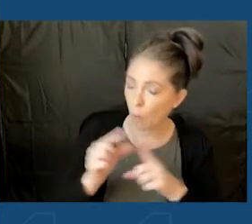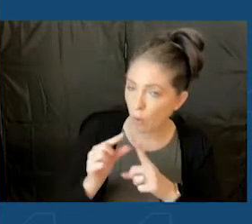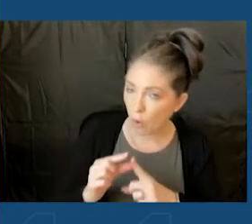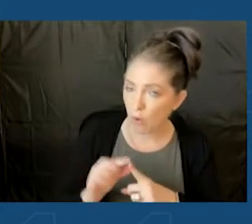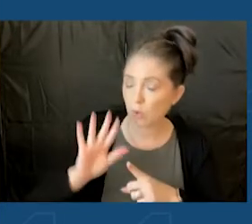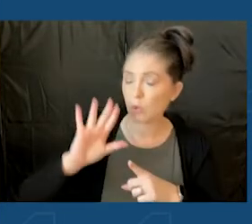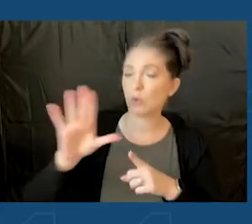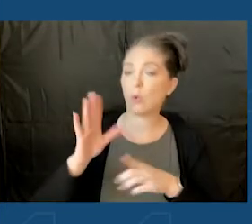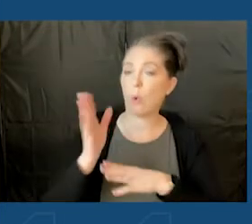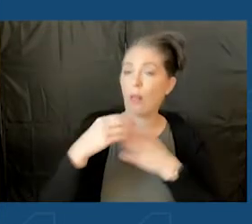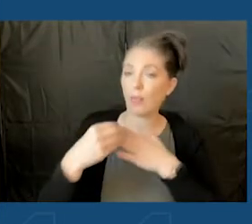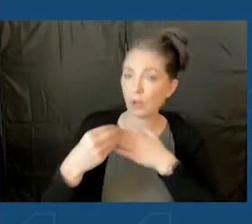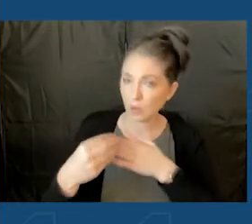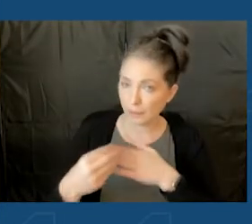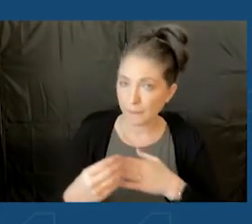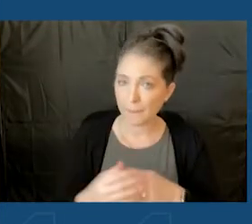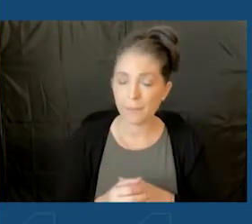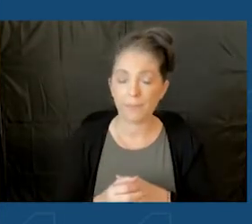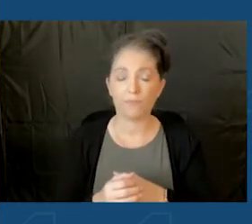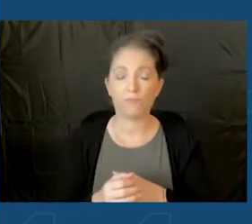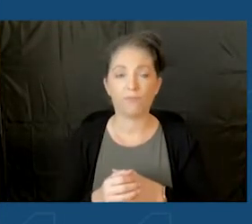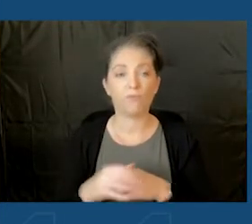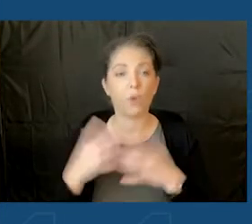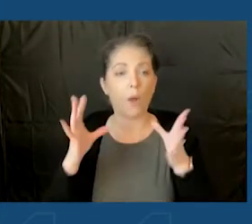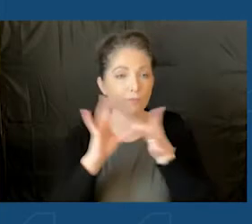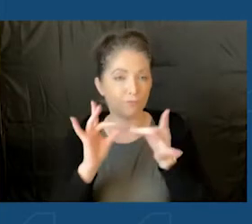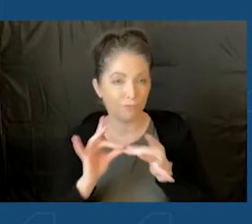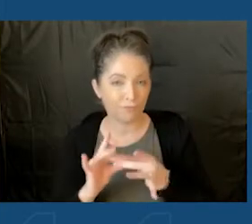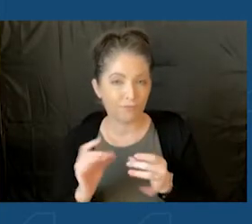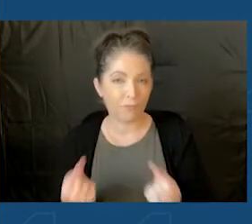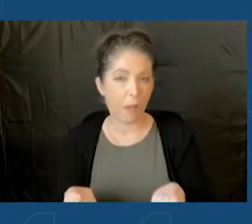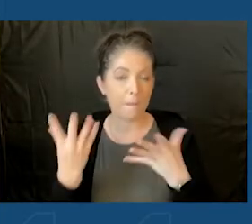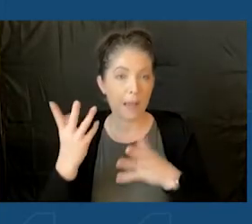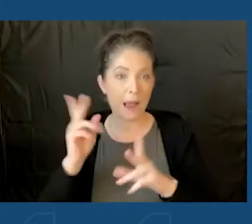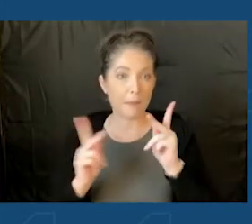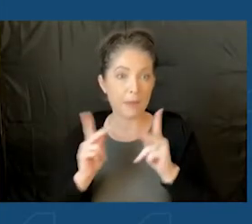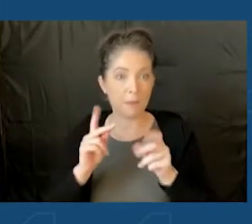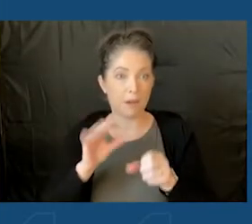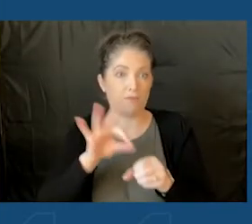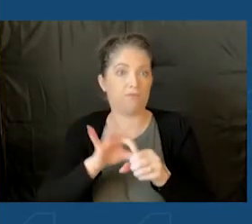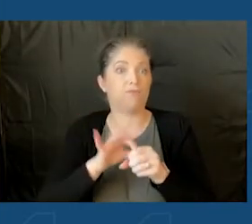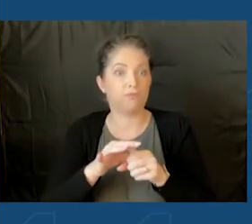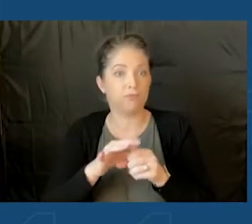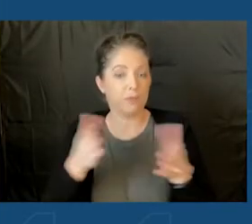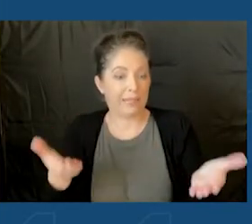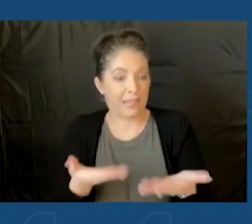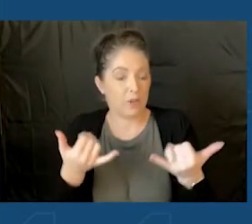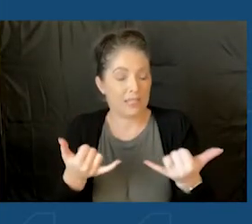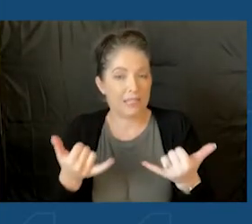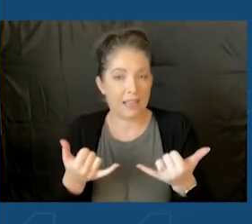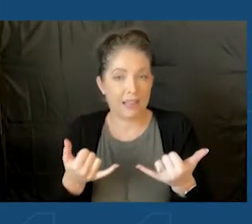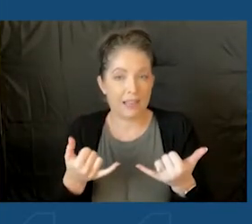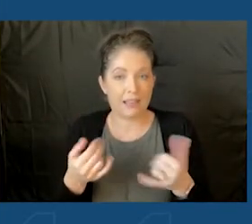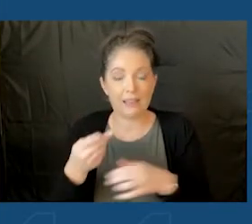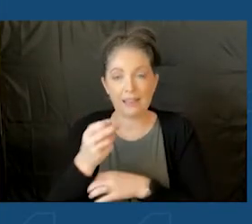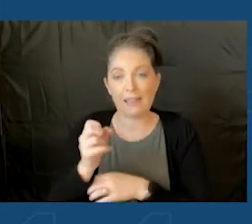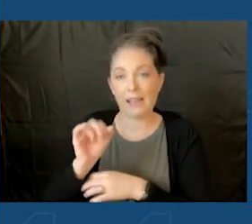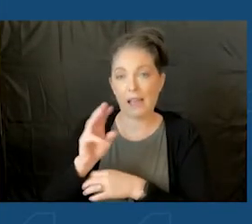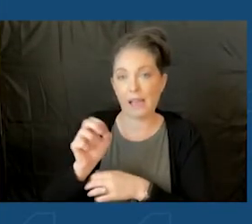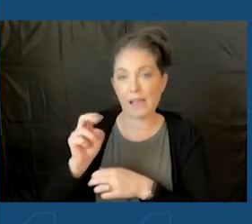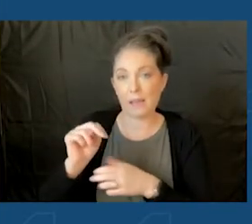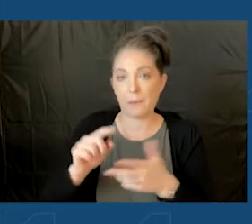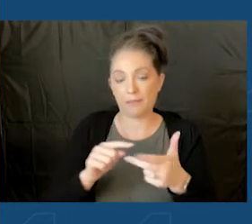As noted, there were a number of electeds here in the state body: Assemblymember Hindman, Assemblymember